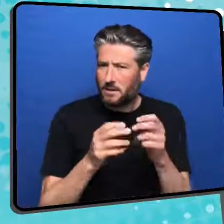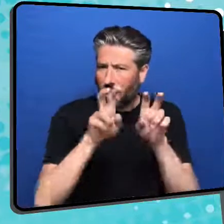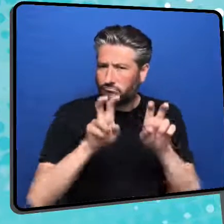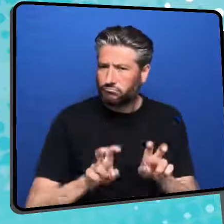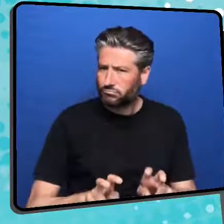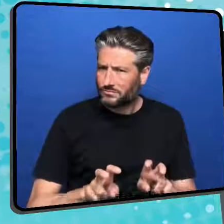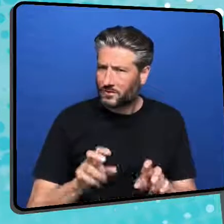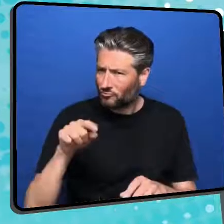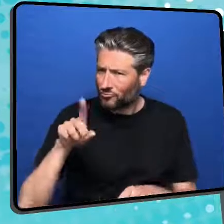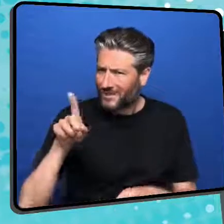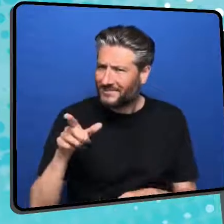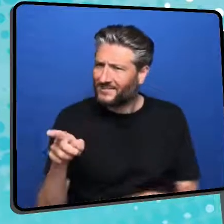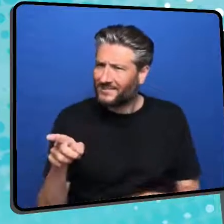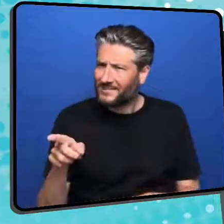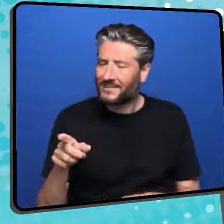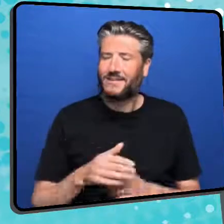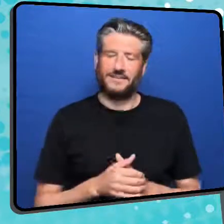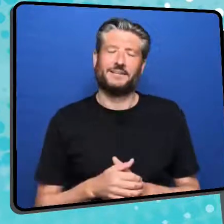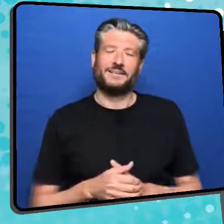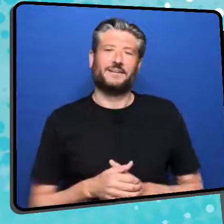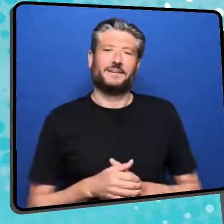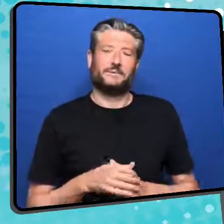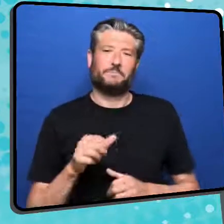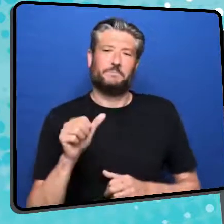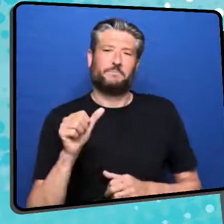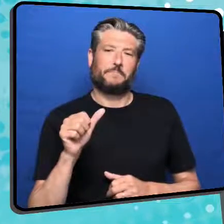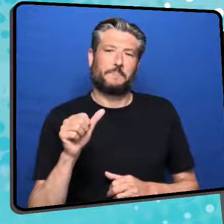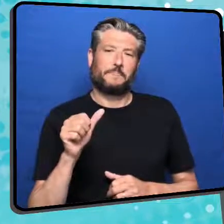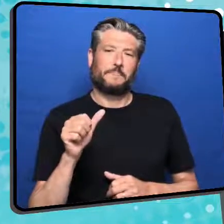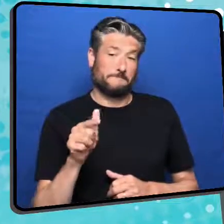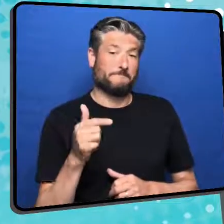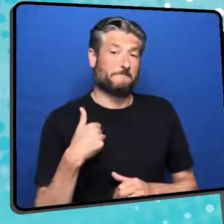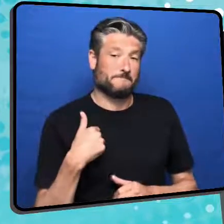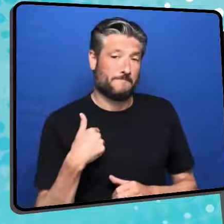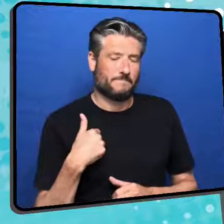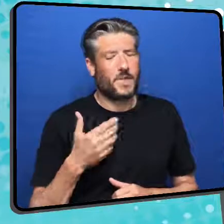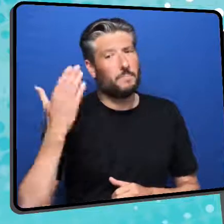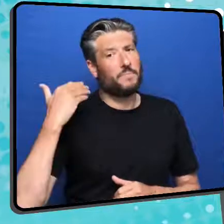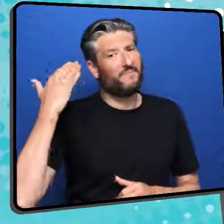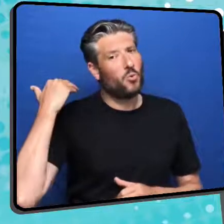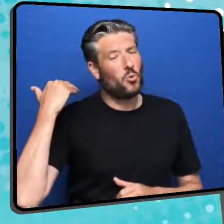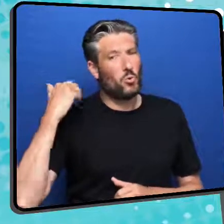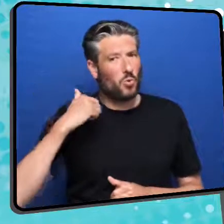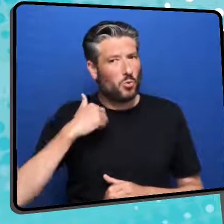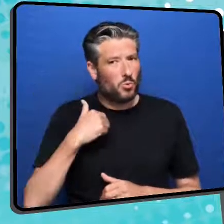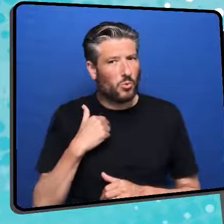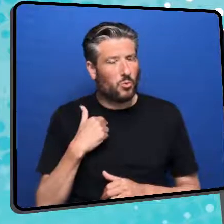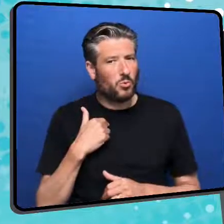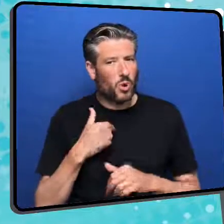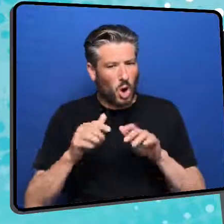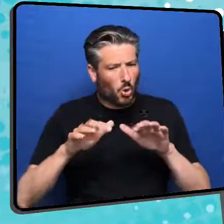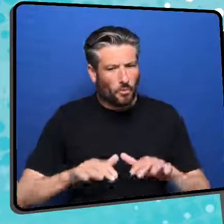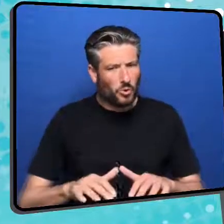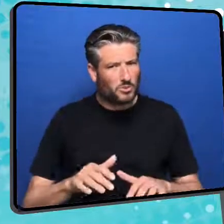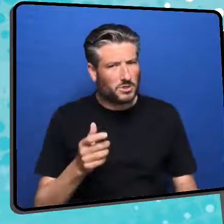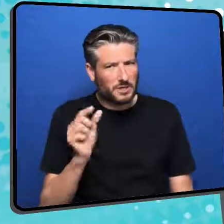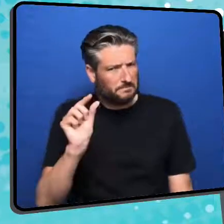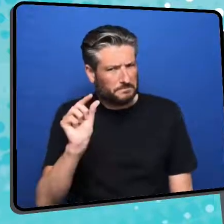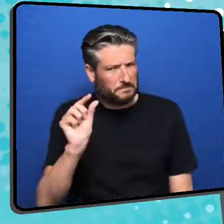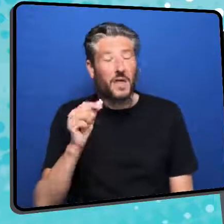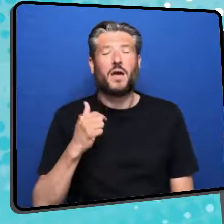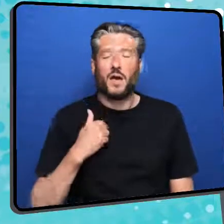Yeah, indeed. So I'm more from a statistics background, not really a computer scientist background, and I believe these are like